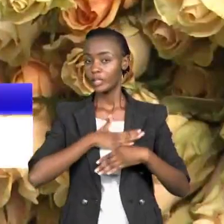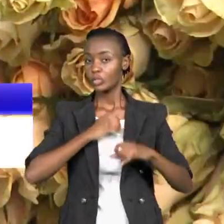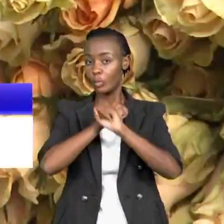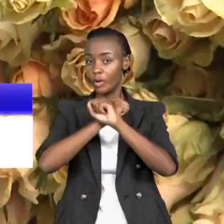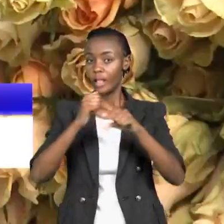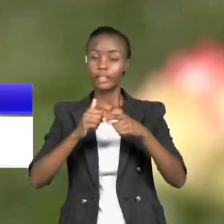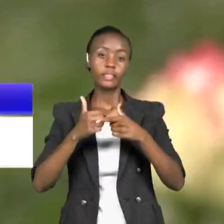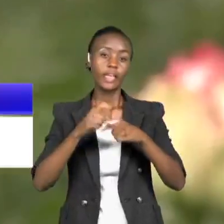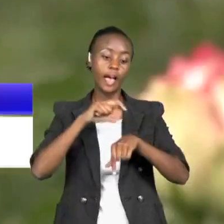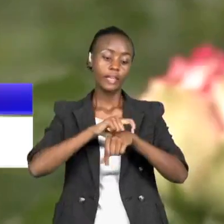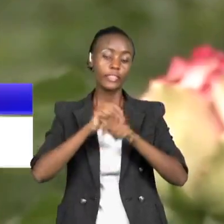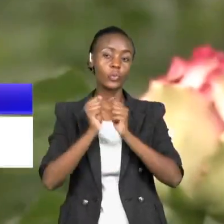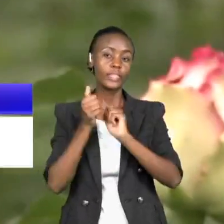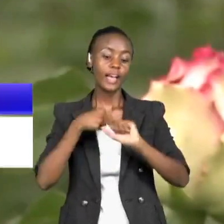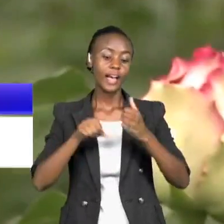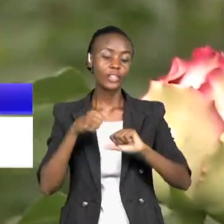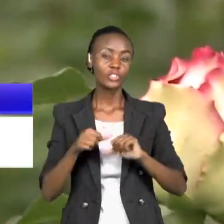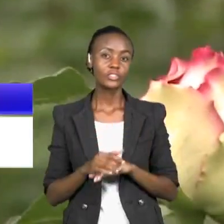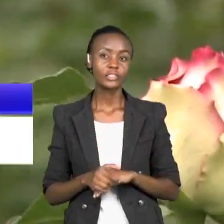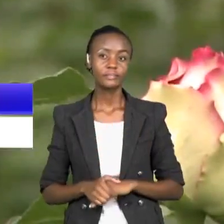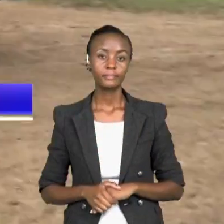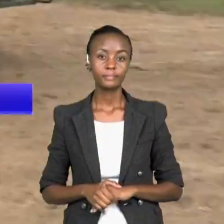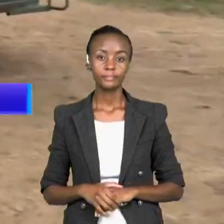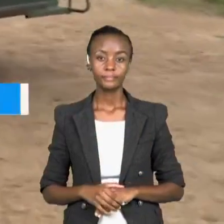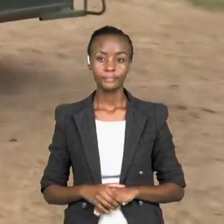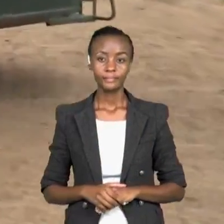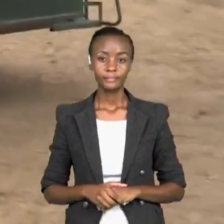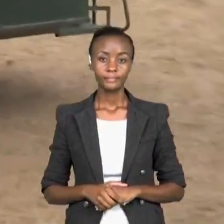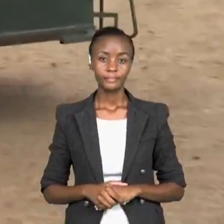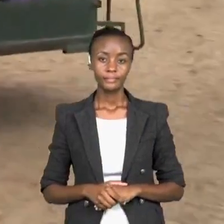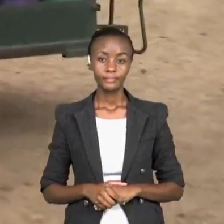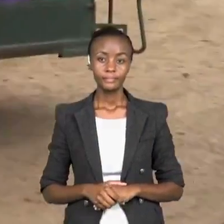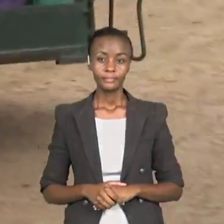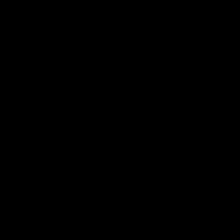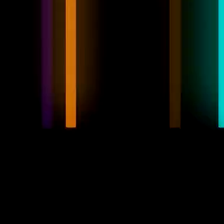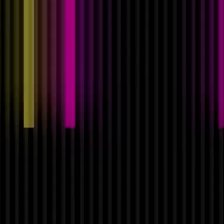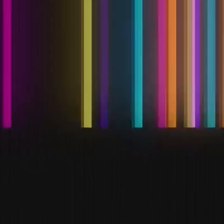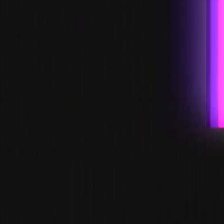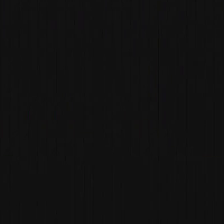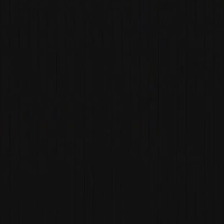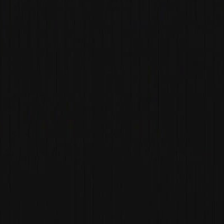with action. Apollo James, Switch Television.